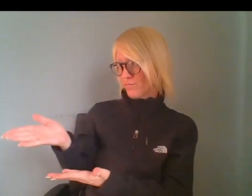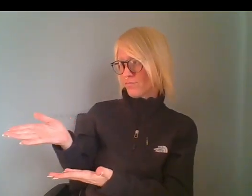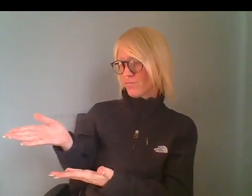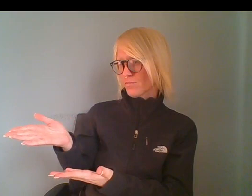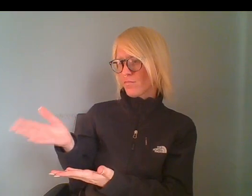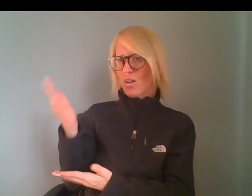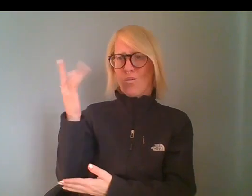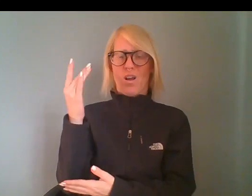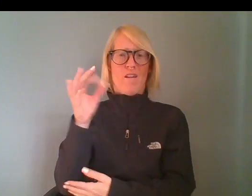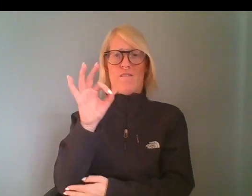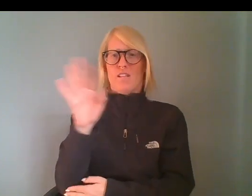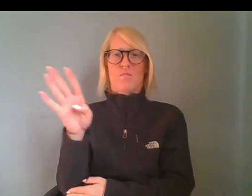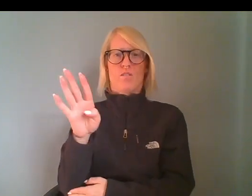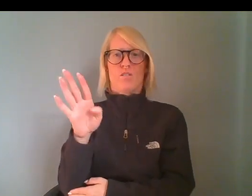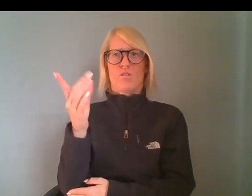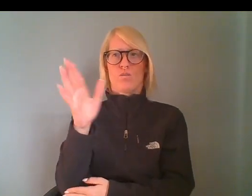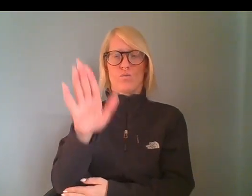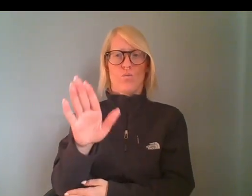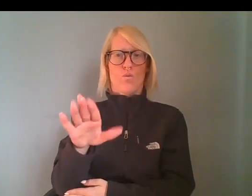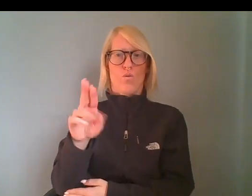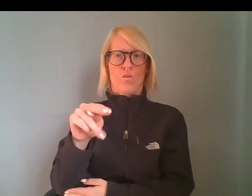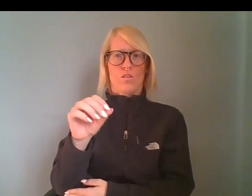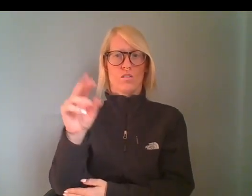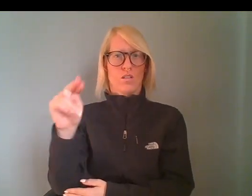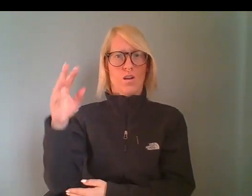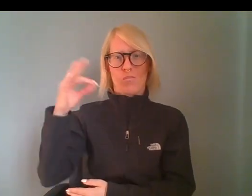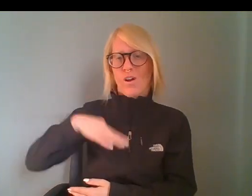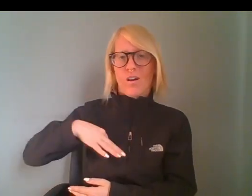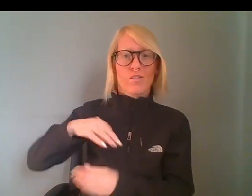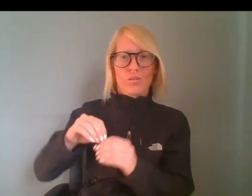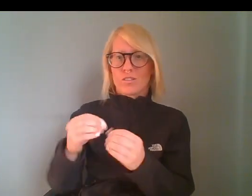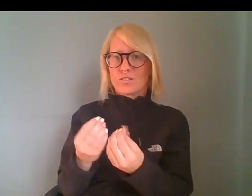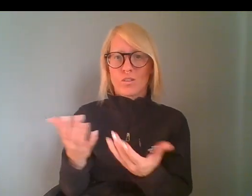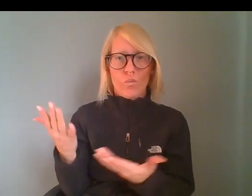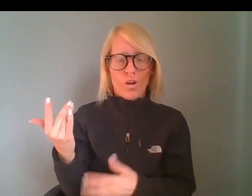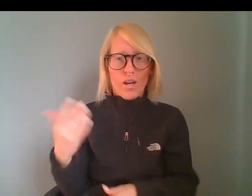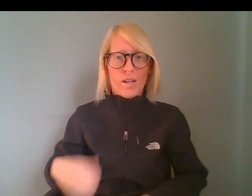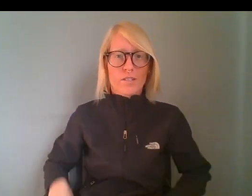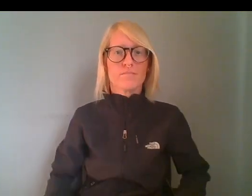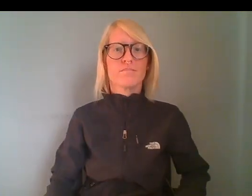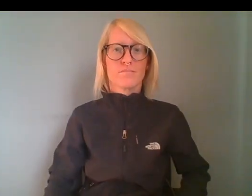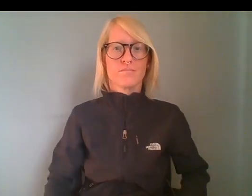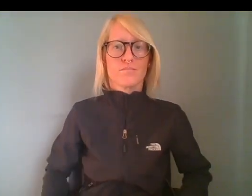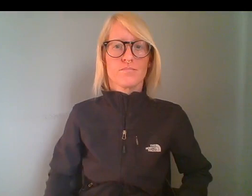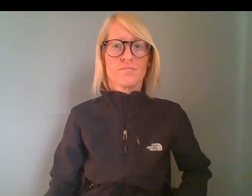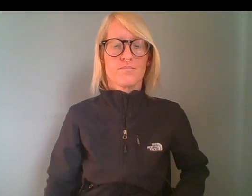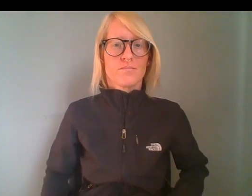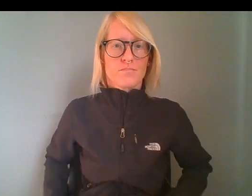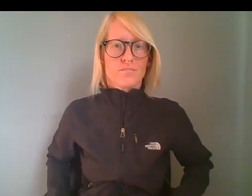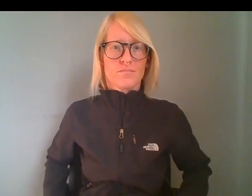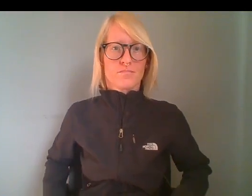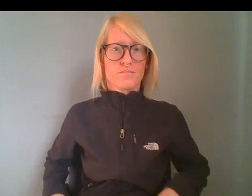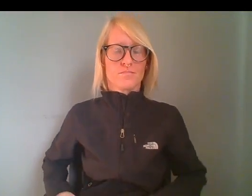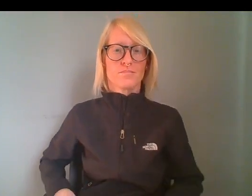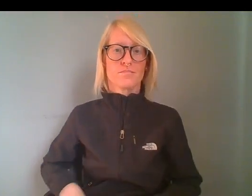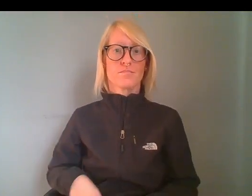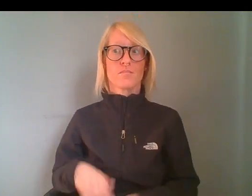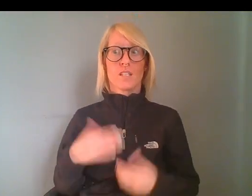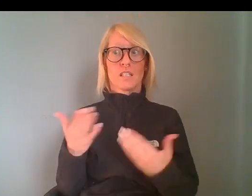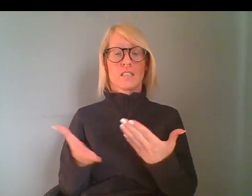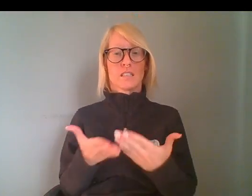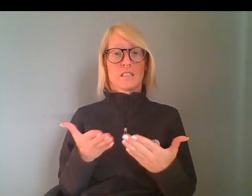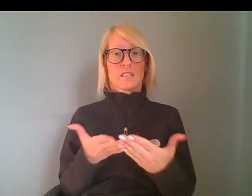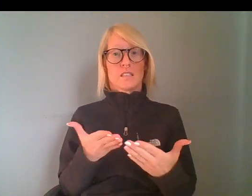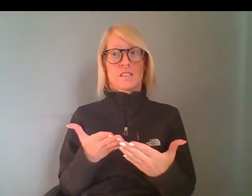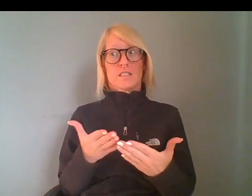your nonprofit? If you already have a Facebook guru on there, it's very easy that someone could create a page or a